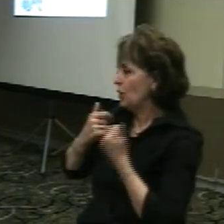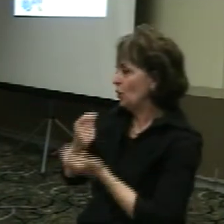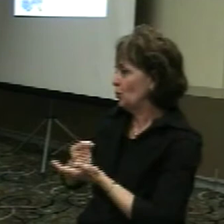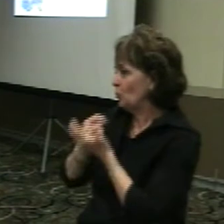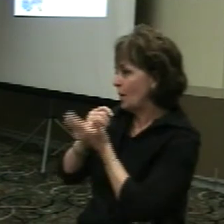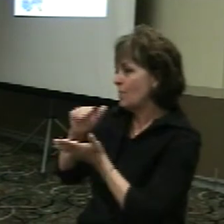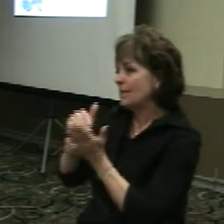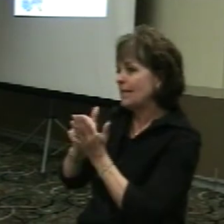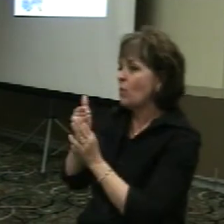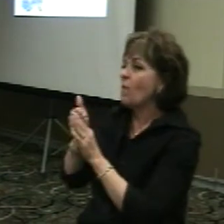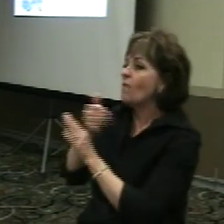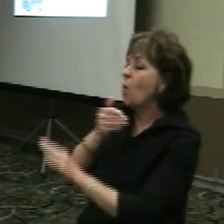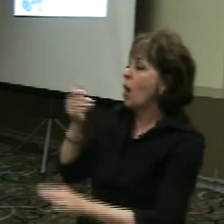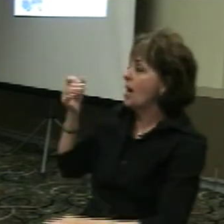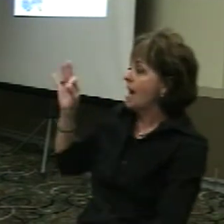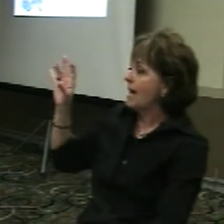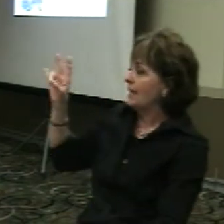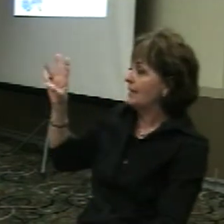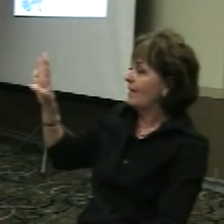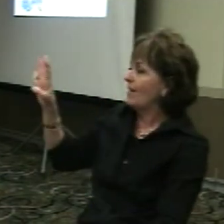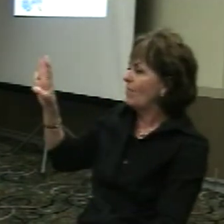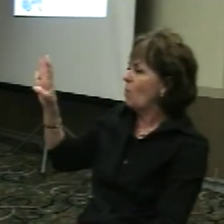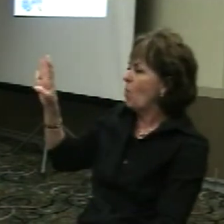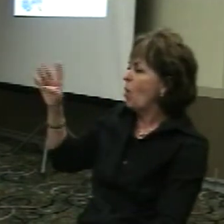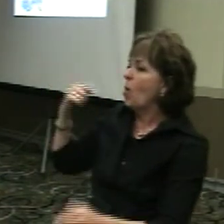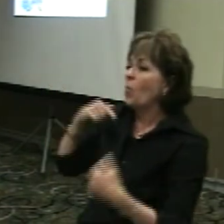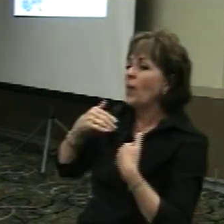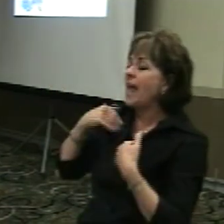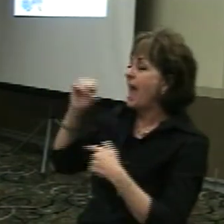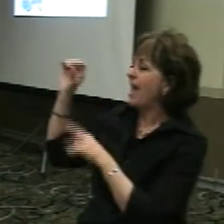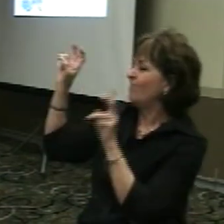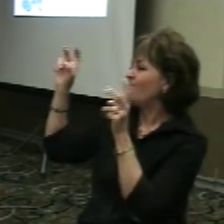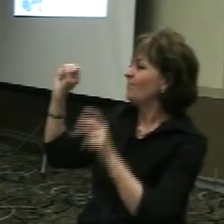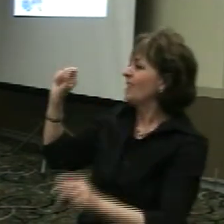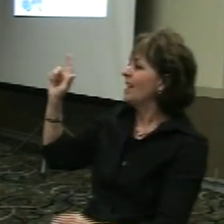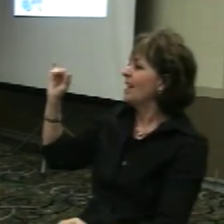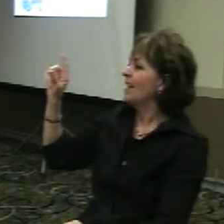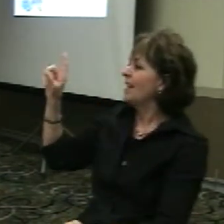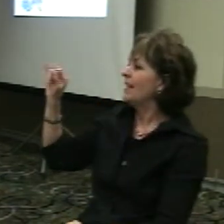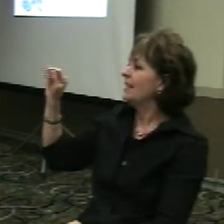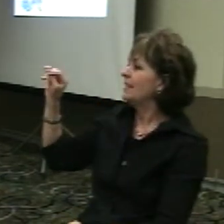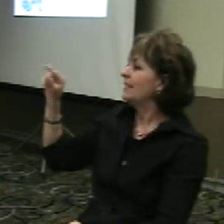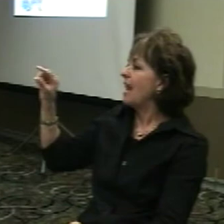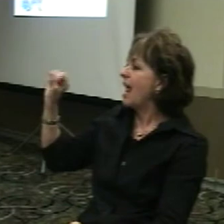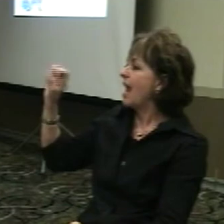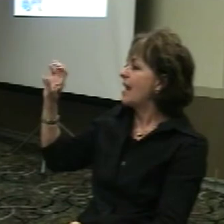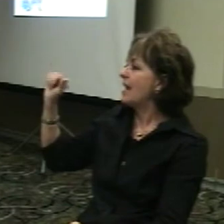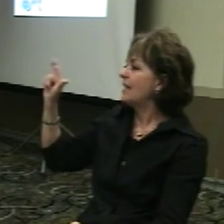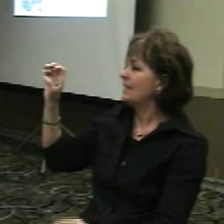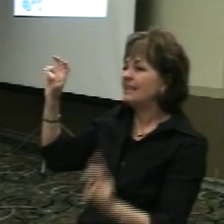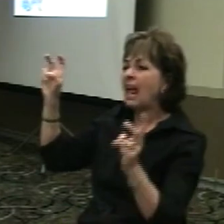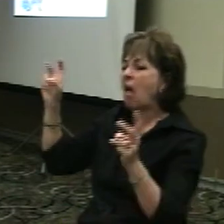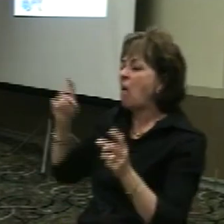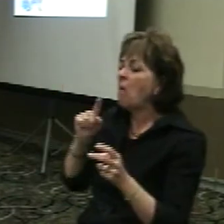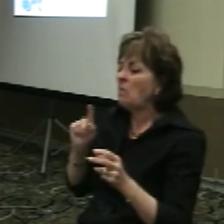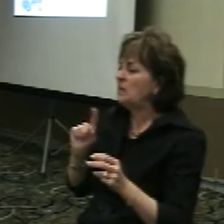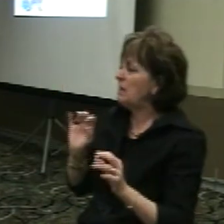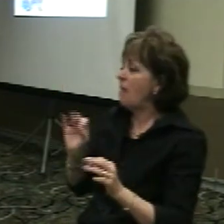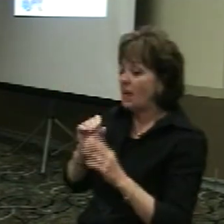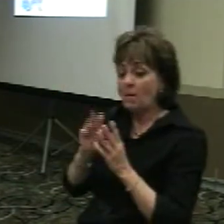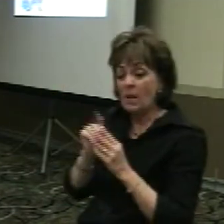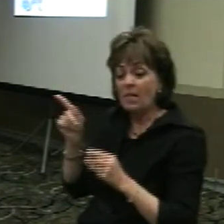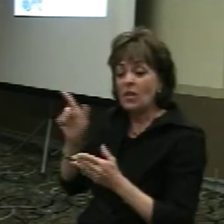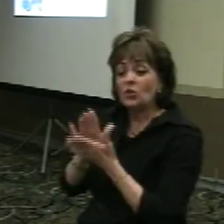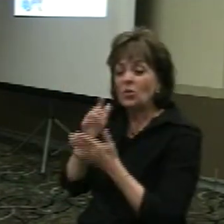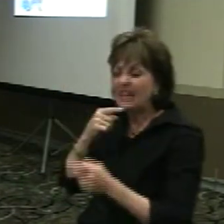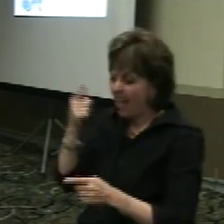center before 1974. We had a sliding scale. There was nothing in a meeting that the school would say, you know what, I think